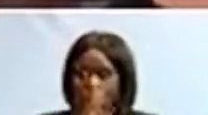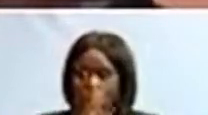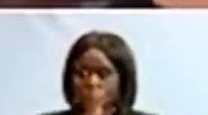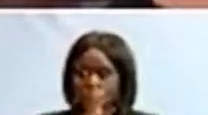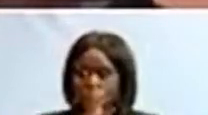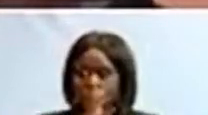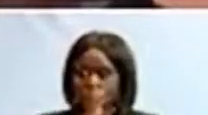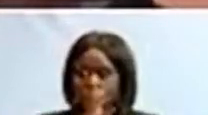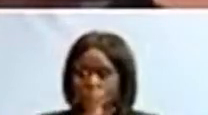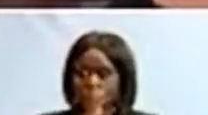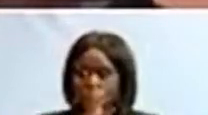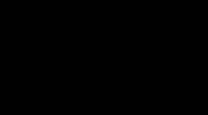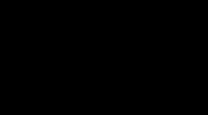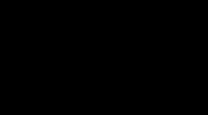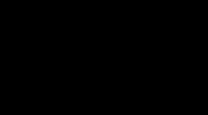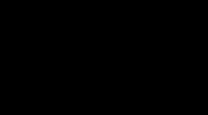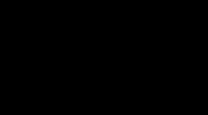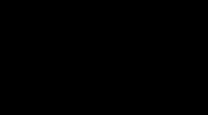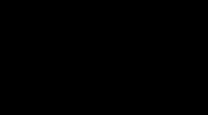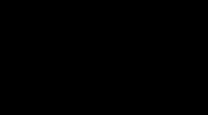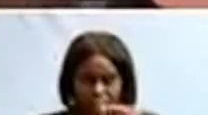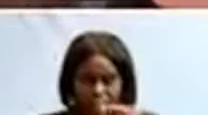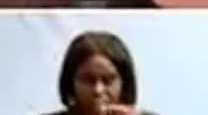430.071. This means that